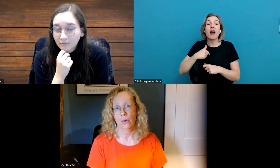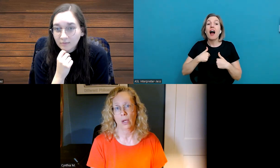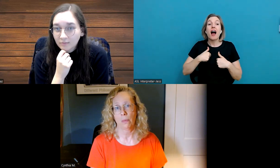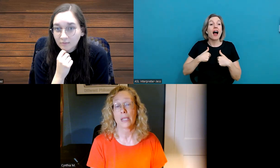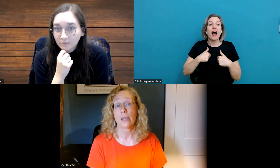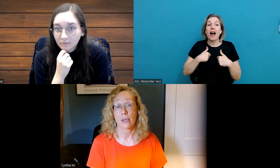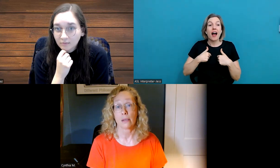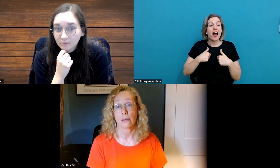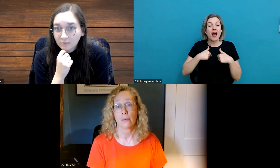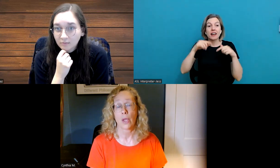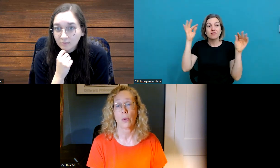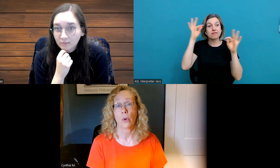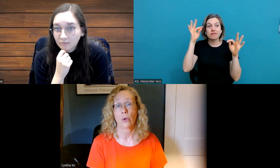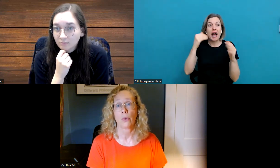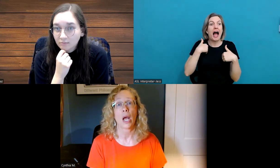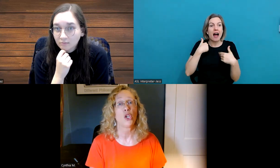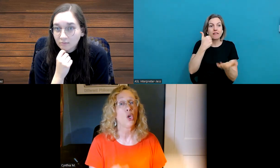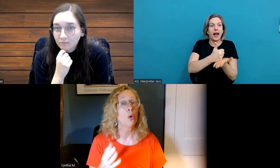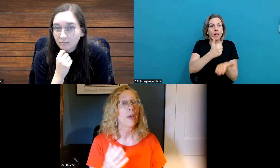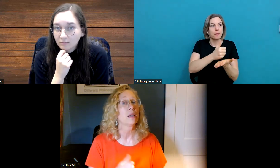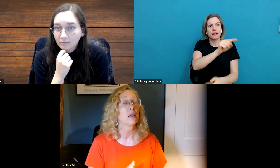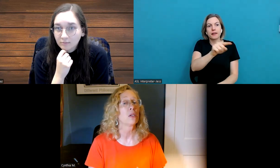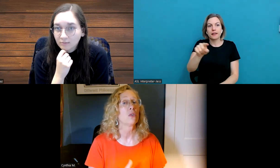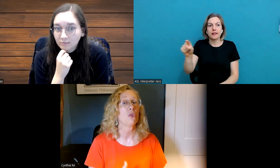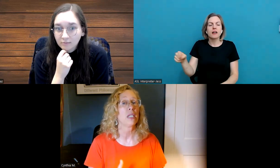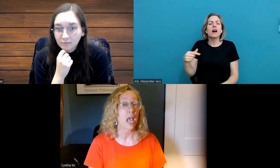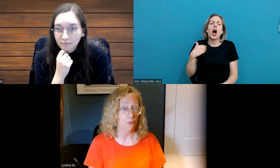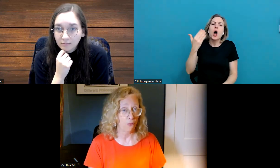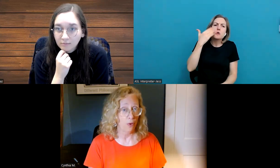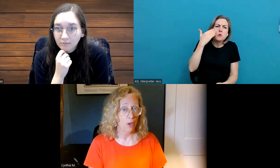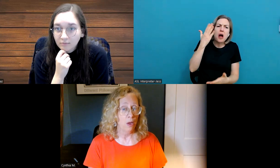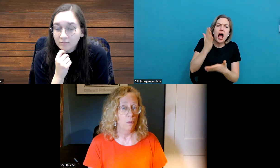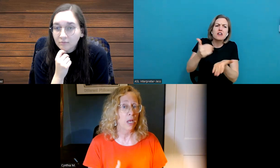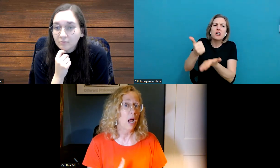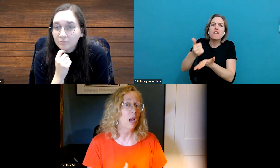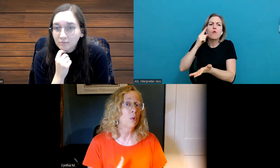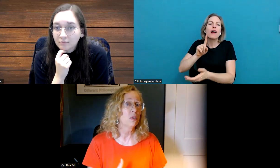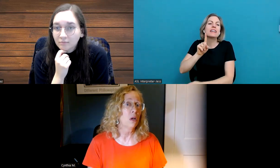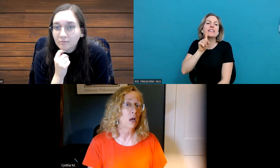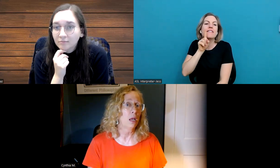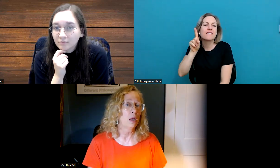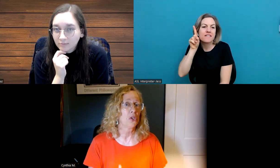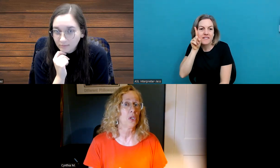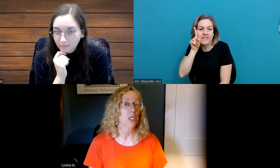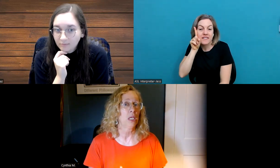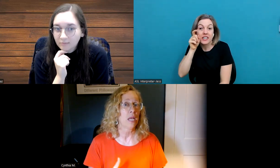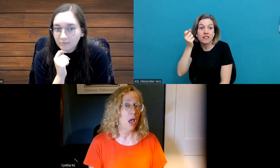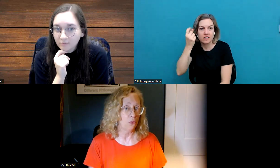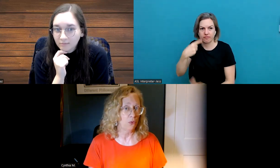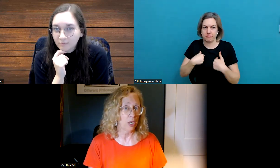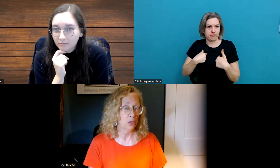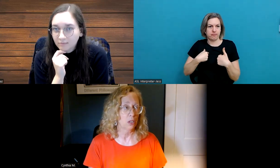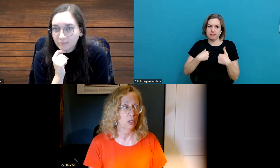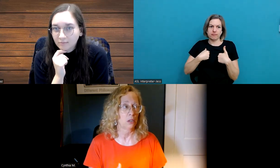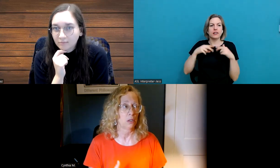of assistance that would work for, I knew about assistance for the deaf, but I was not officially